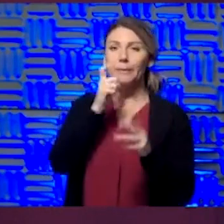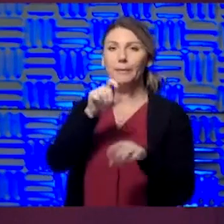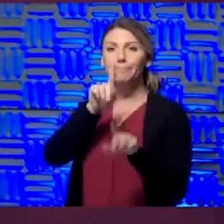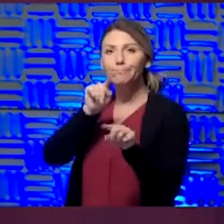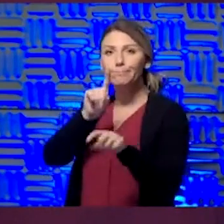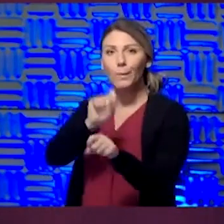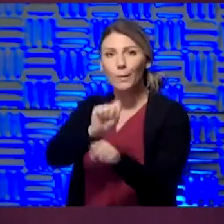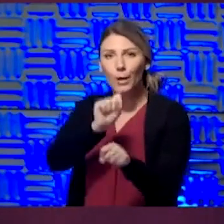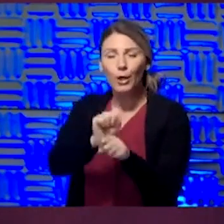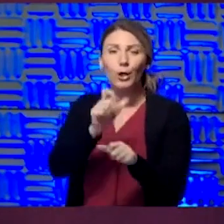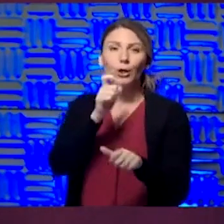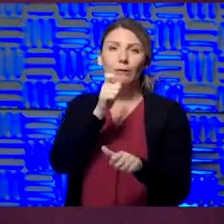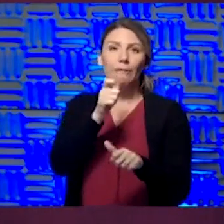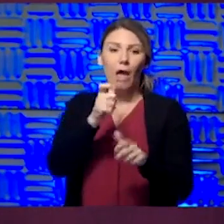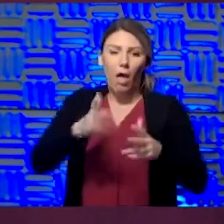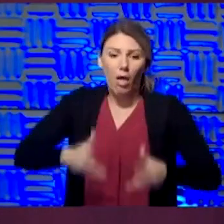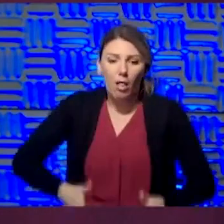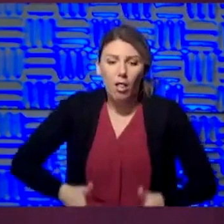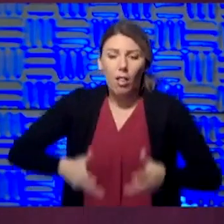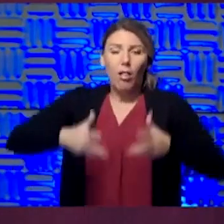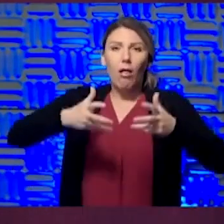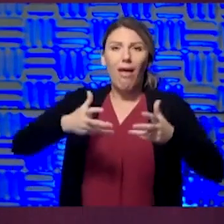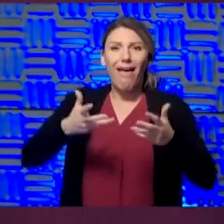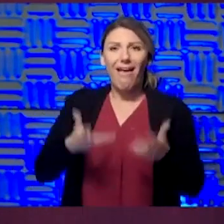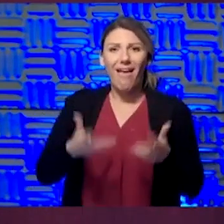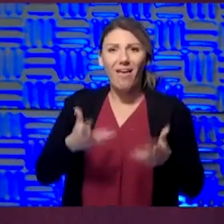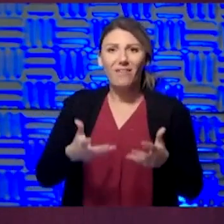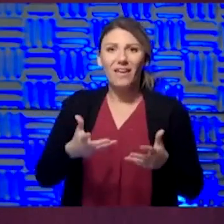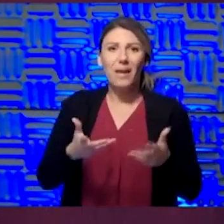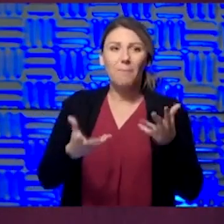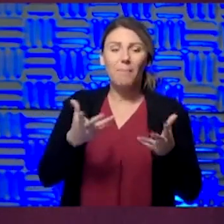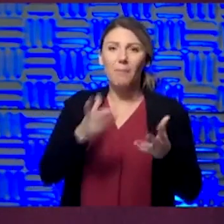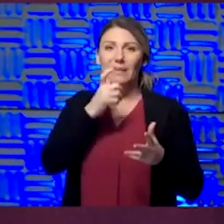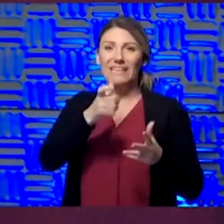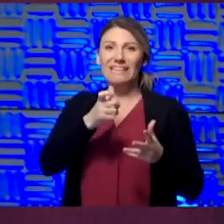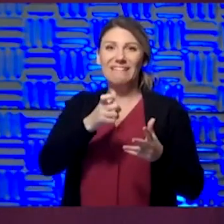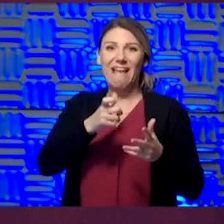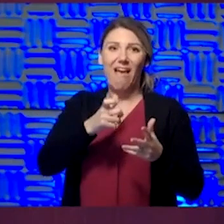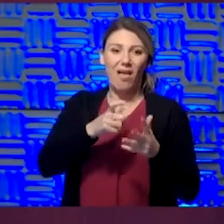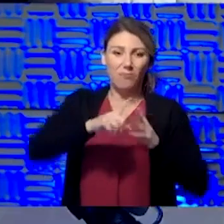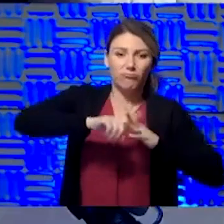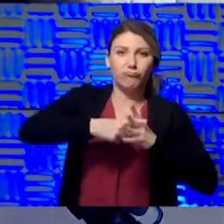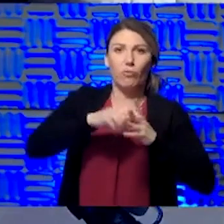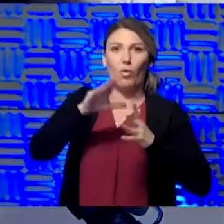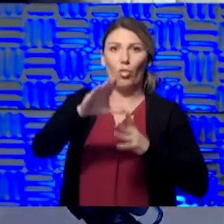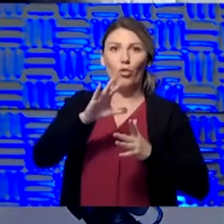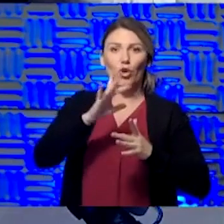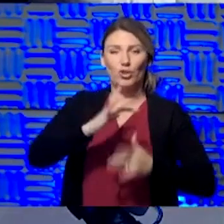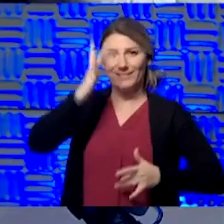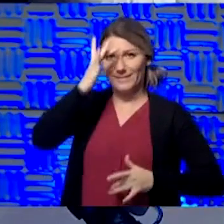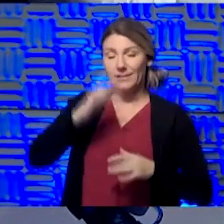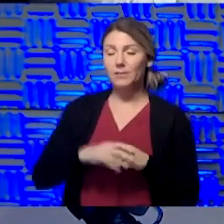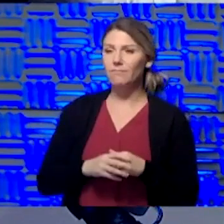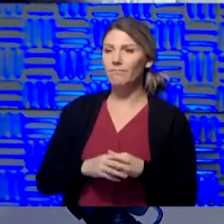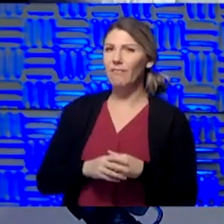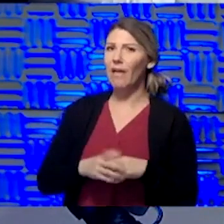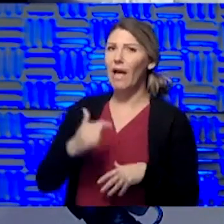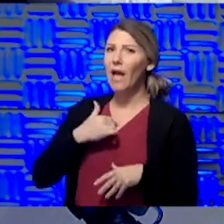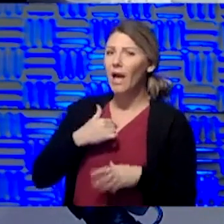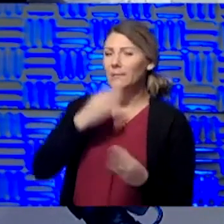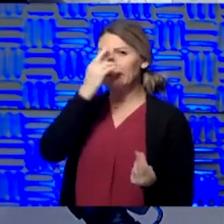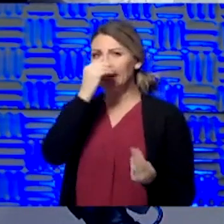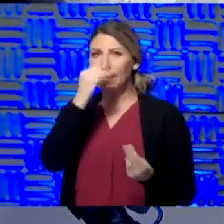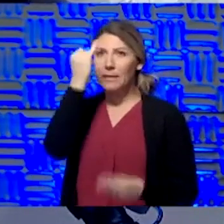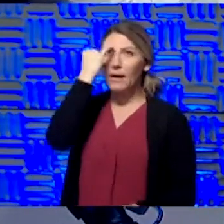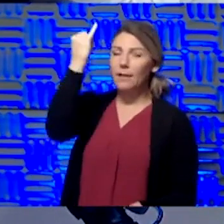heavy objects, and maybe they're not triggering their disease as much. So I kept clinging to this idea